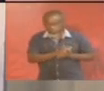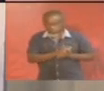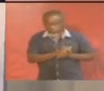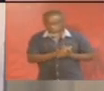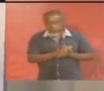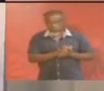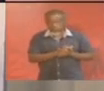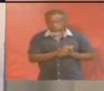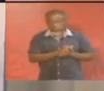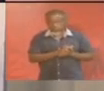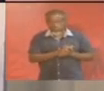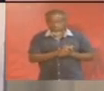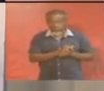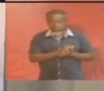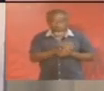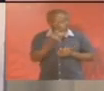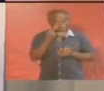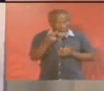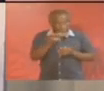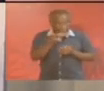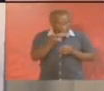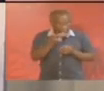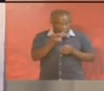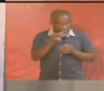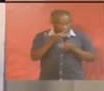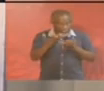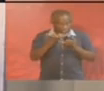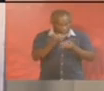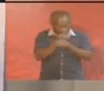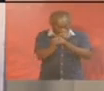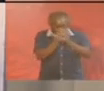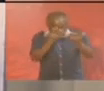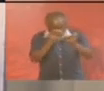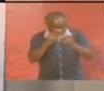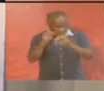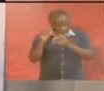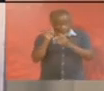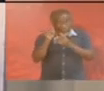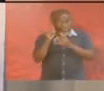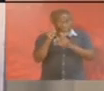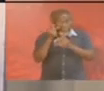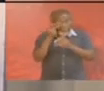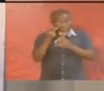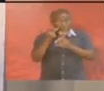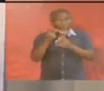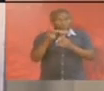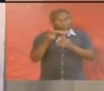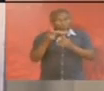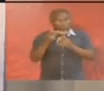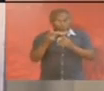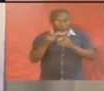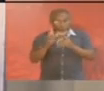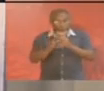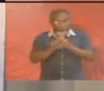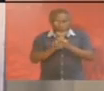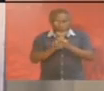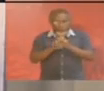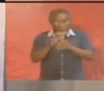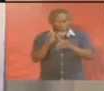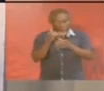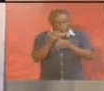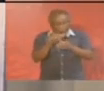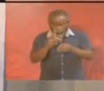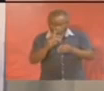The media release that we would have released on Monday gives both the excerpt and the link that can be clicked on so that anyone